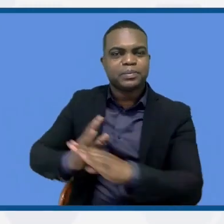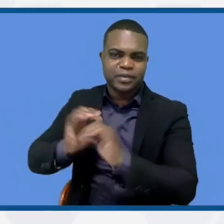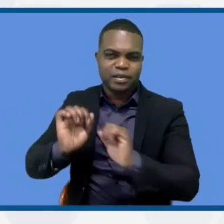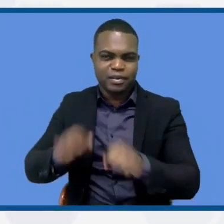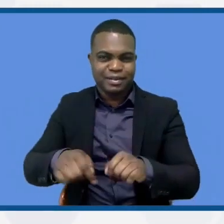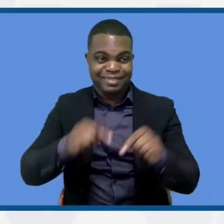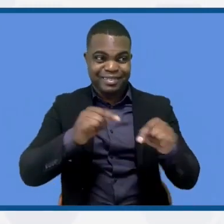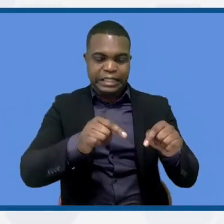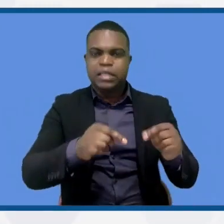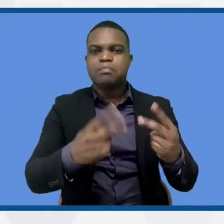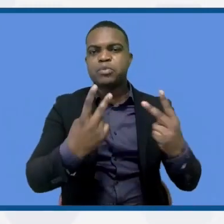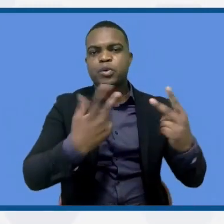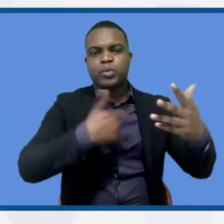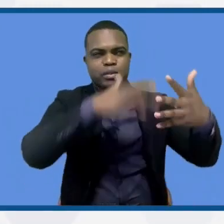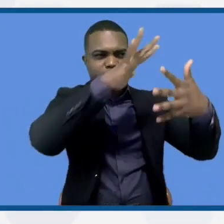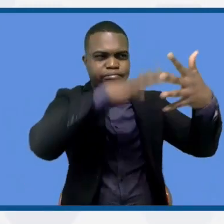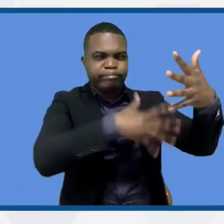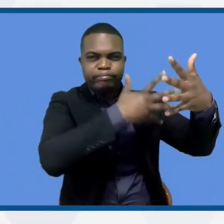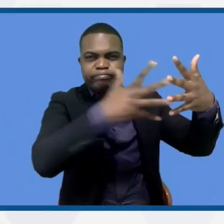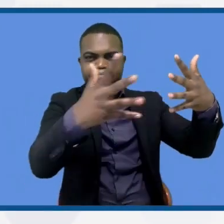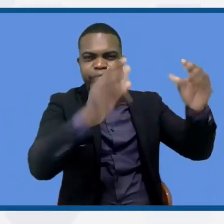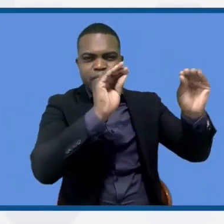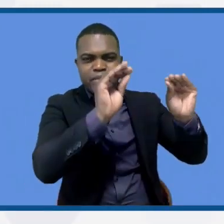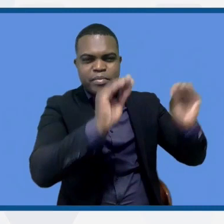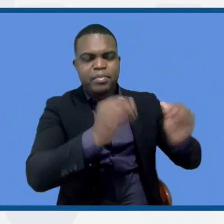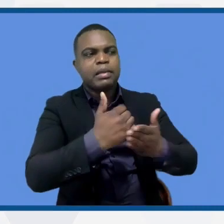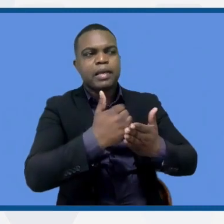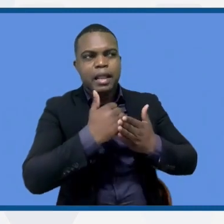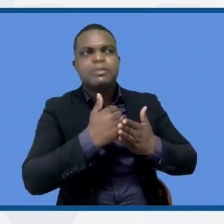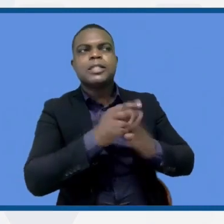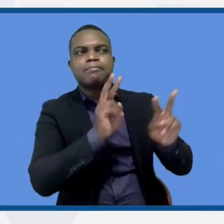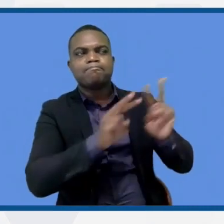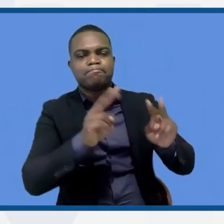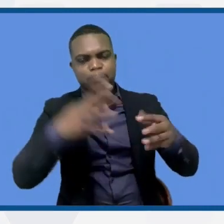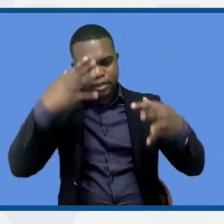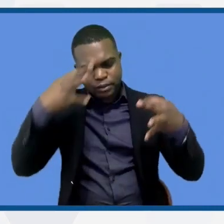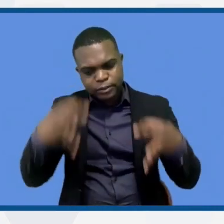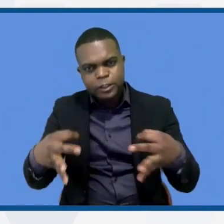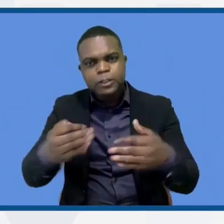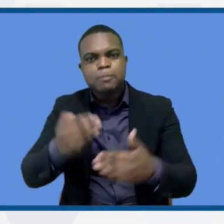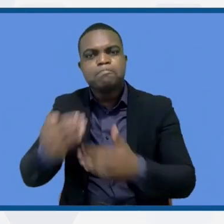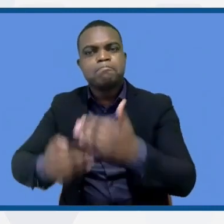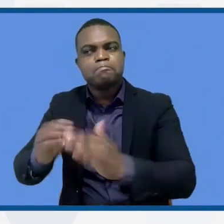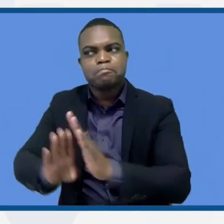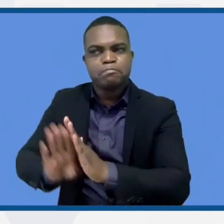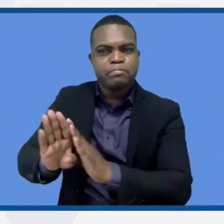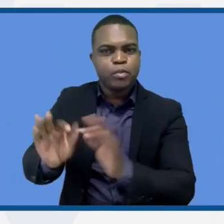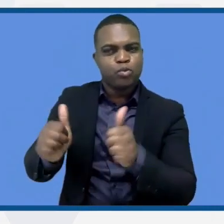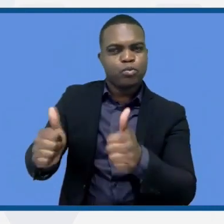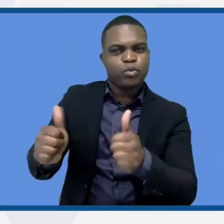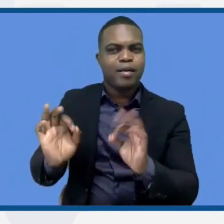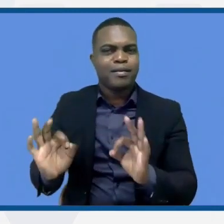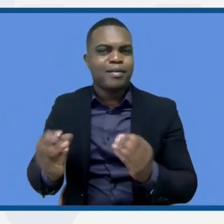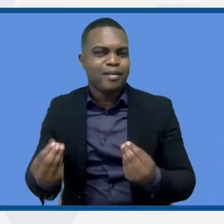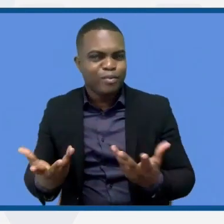be part of the first panelist to set the tone of how we in Latin